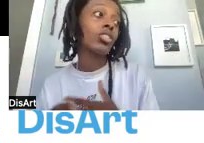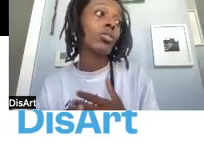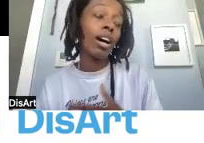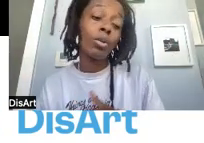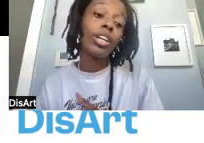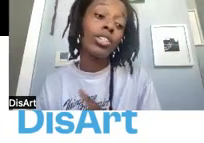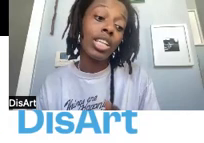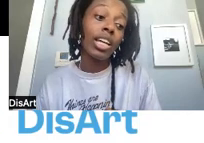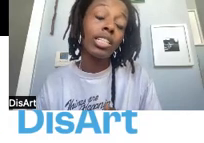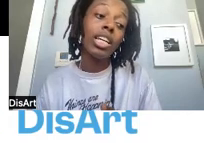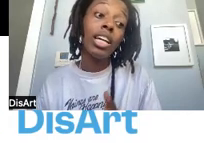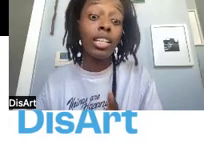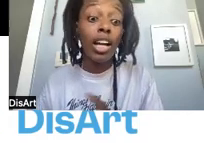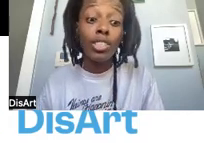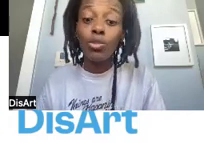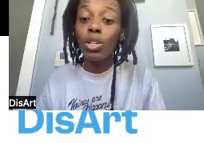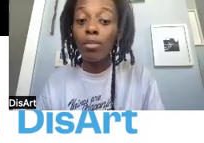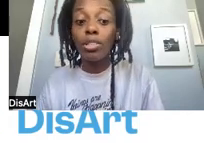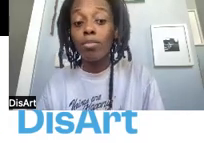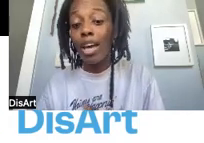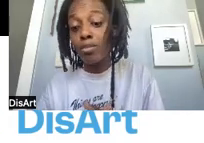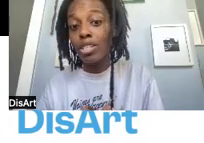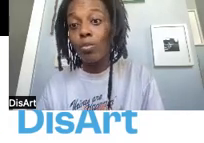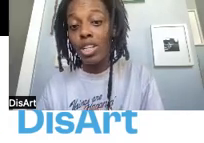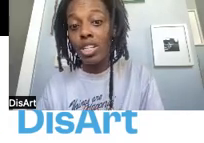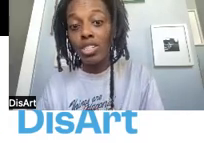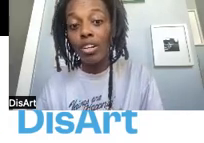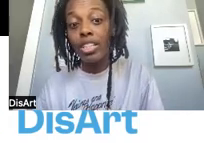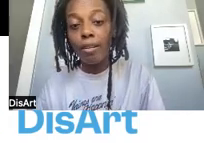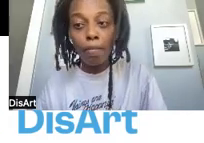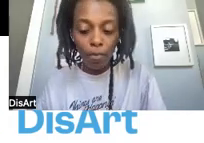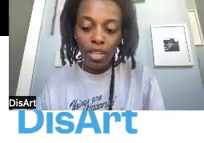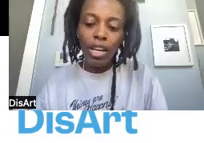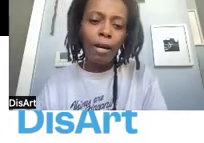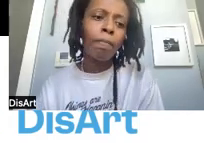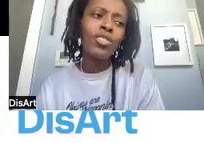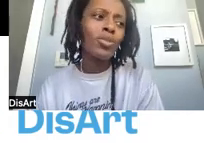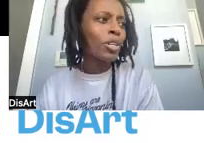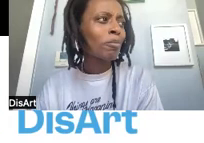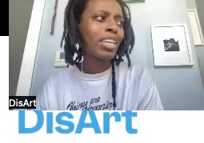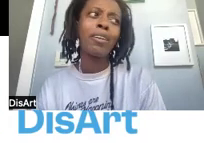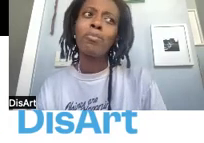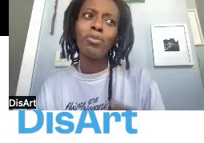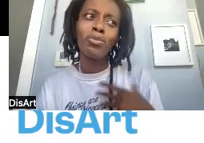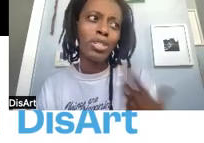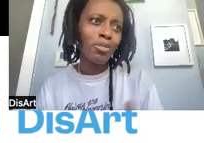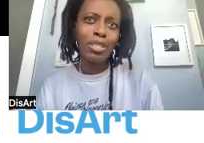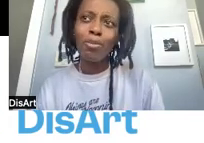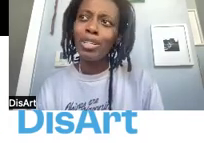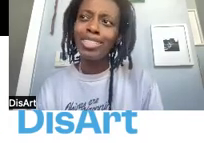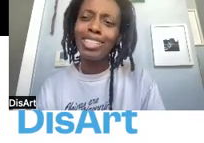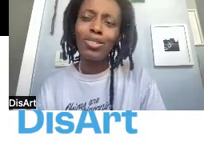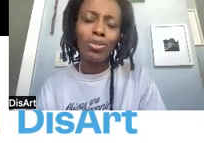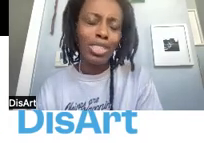tie into how we understand and acknowledge what ableism has been and what it is currently. So this work became really,